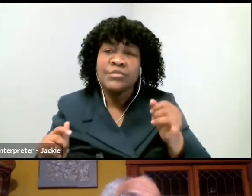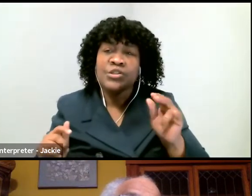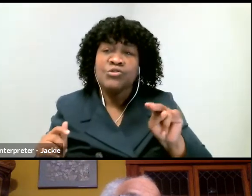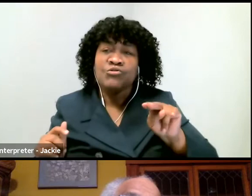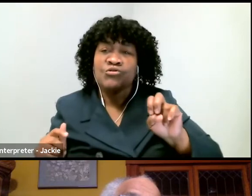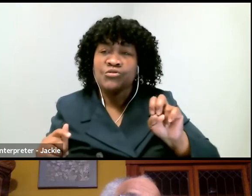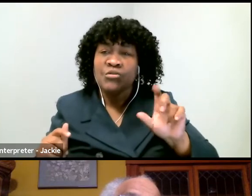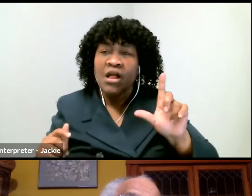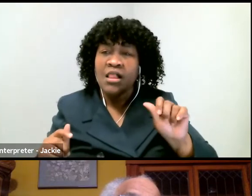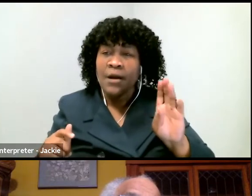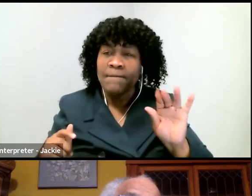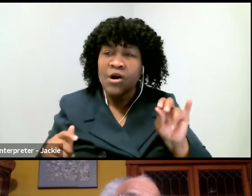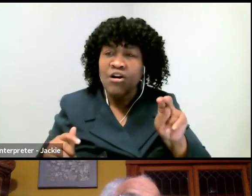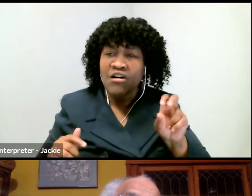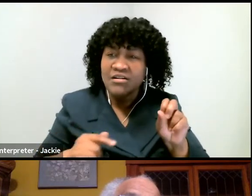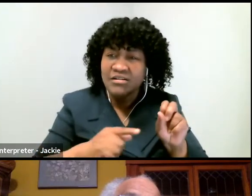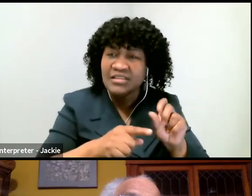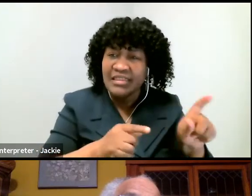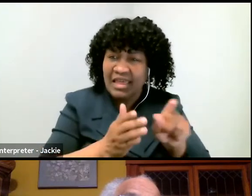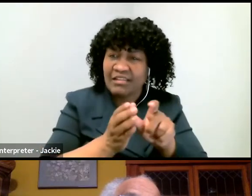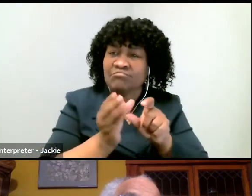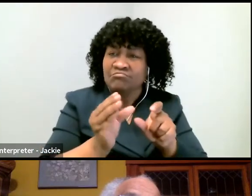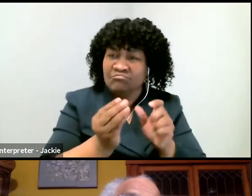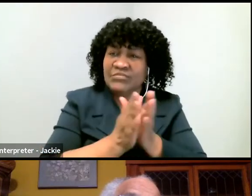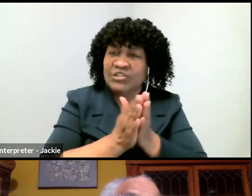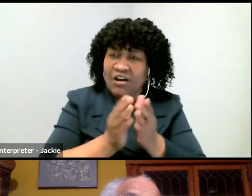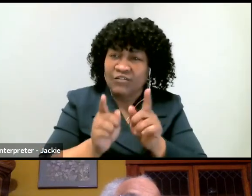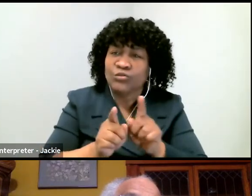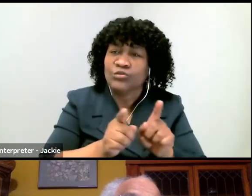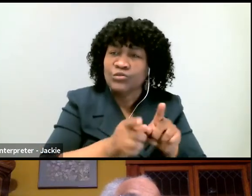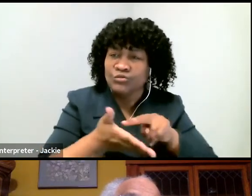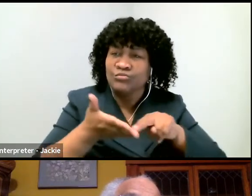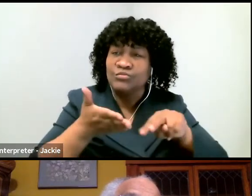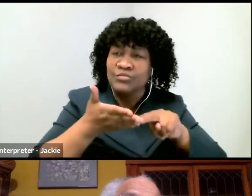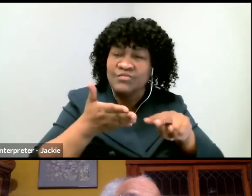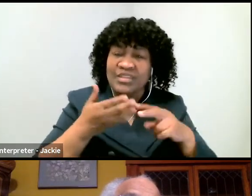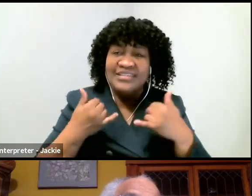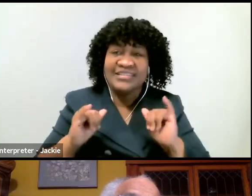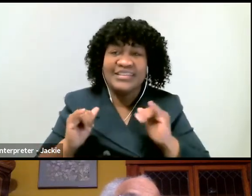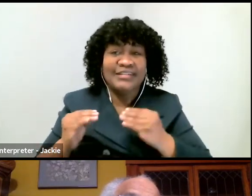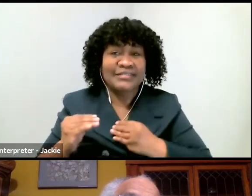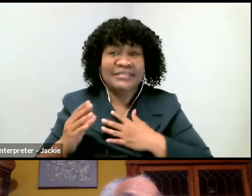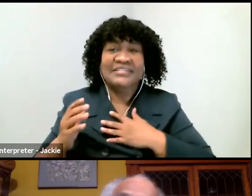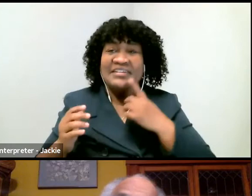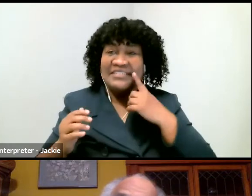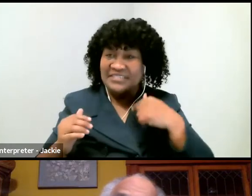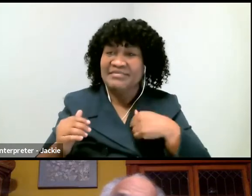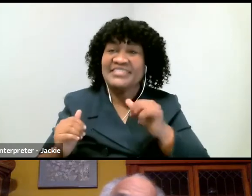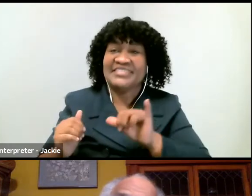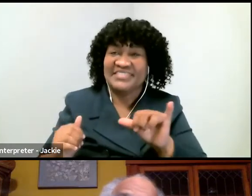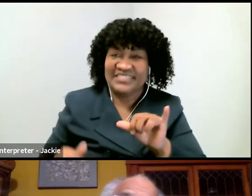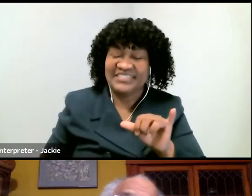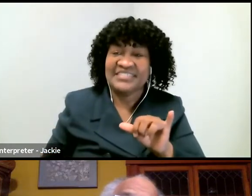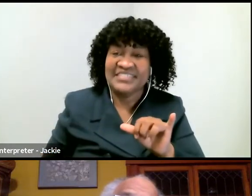Nightwood, that novel that still is a bright light, you know, for me.